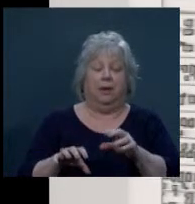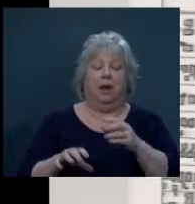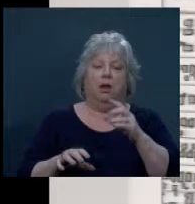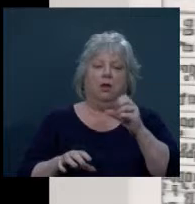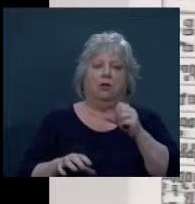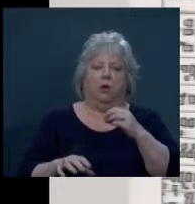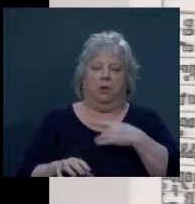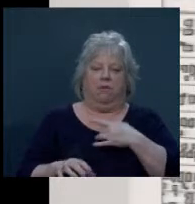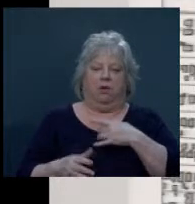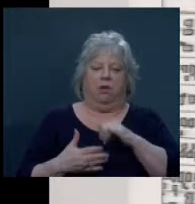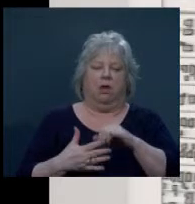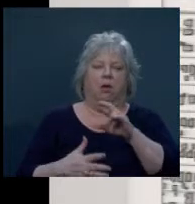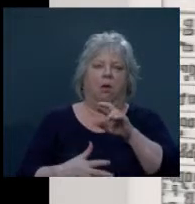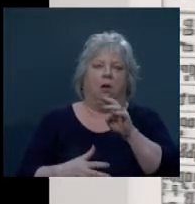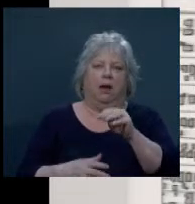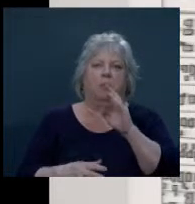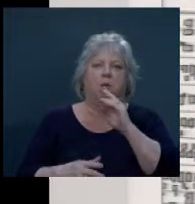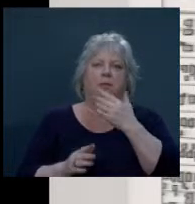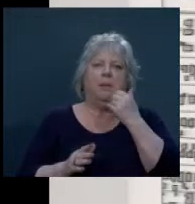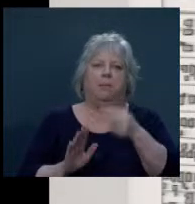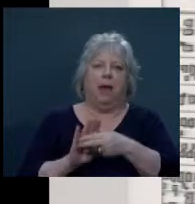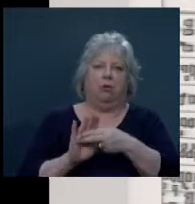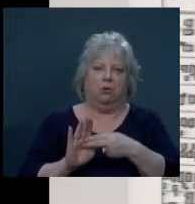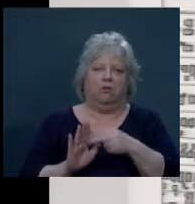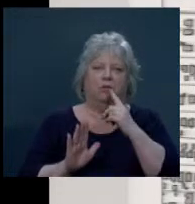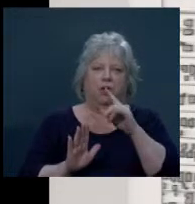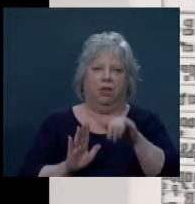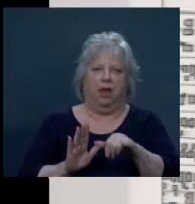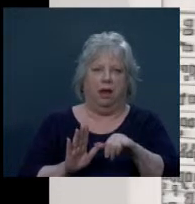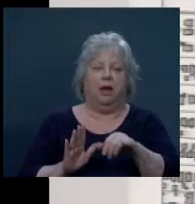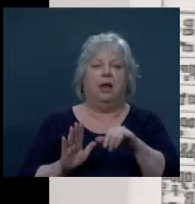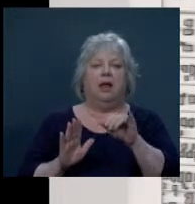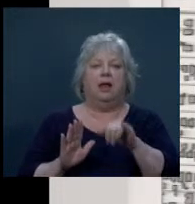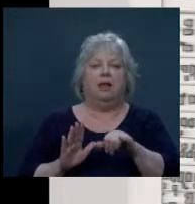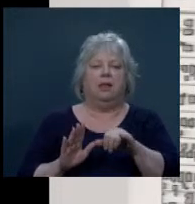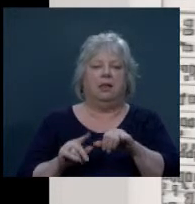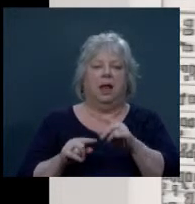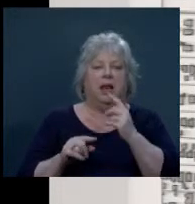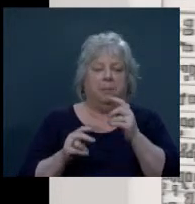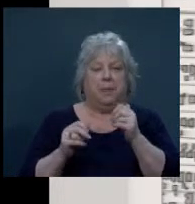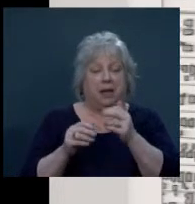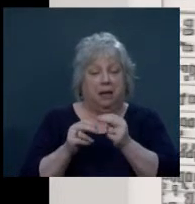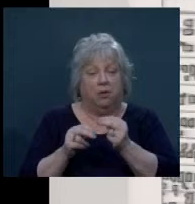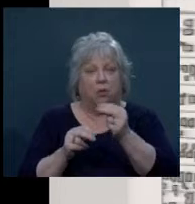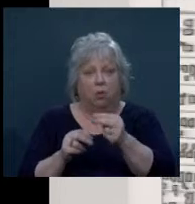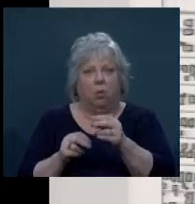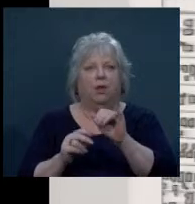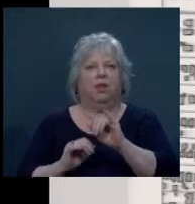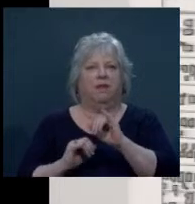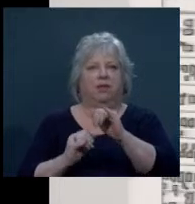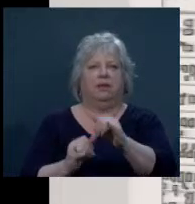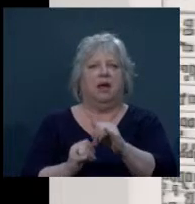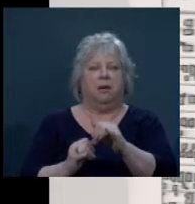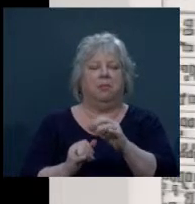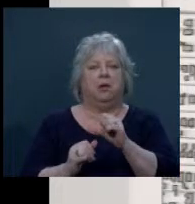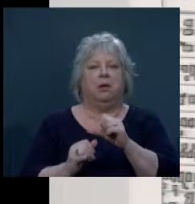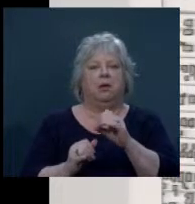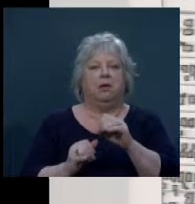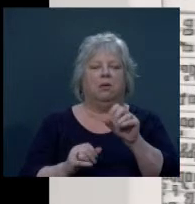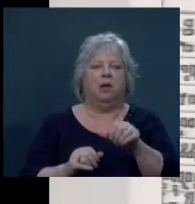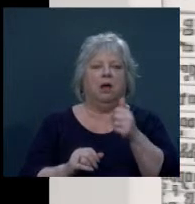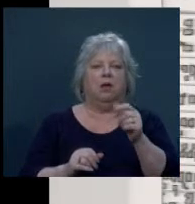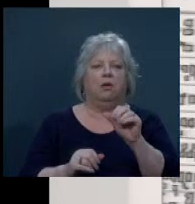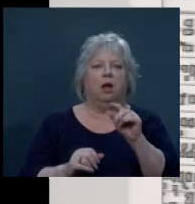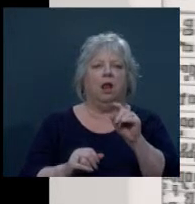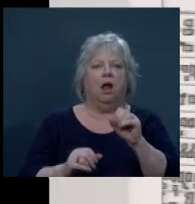of that, RM would be a better designation, and that's what's on the plan immediately to the north of this side. So the other